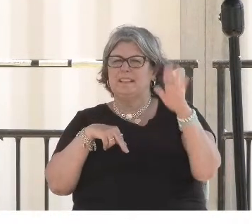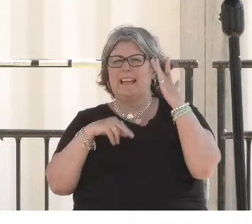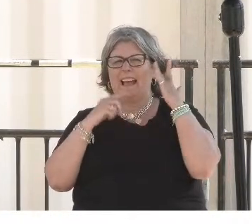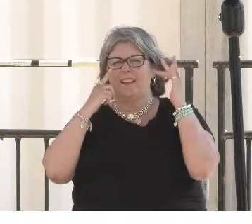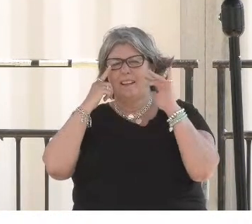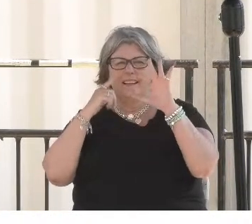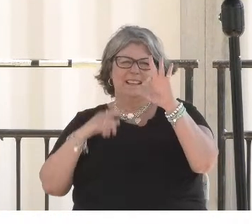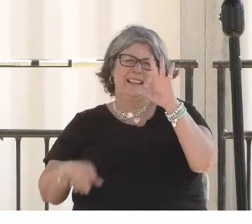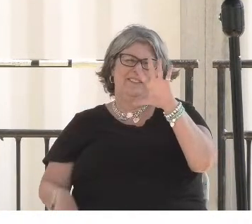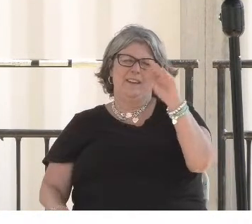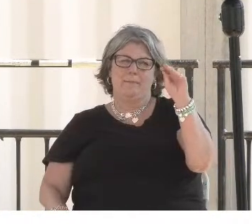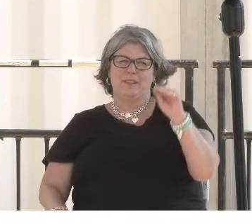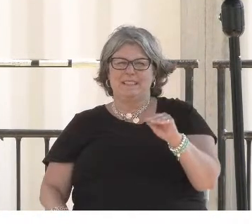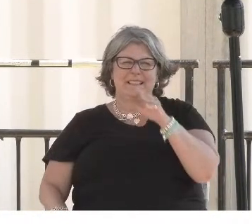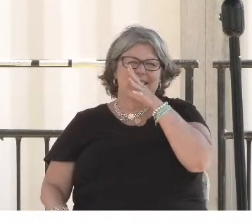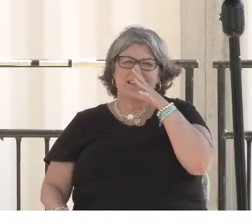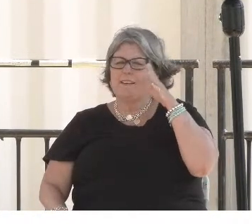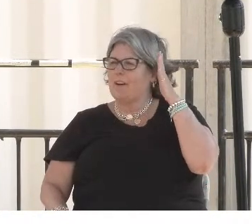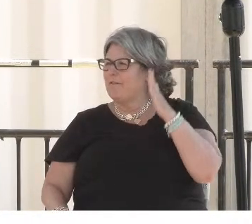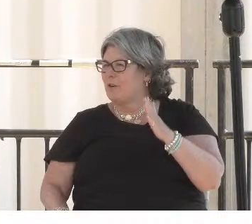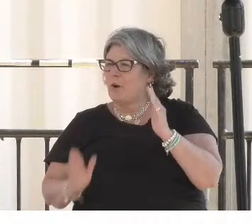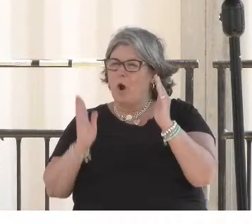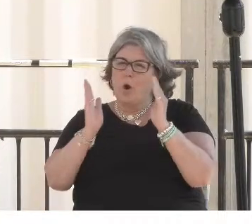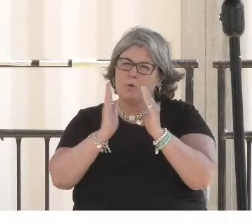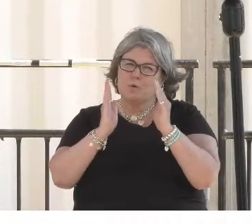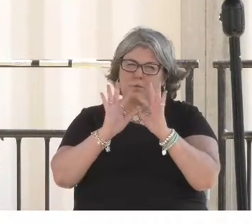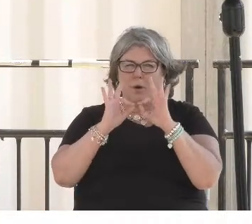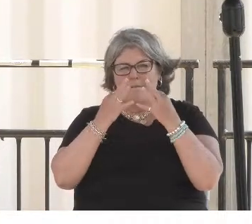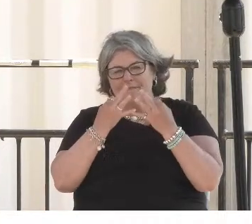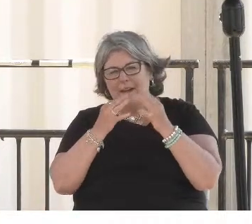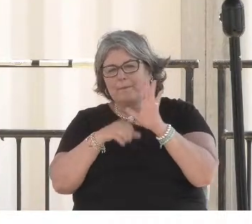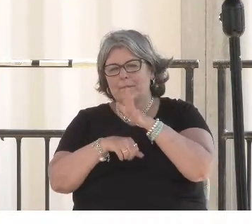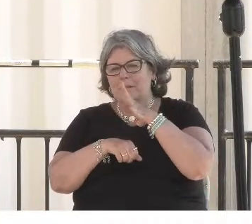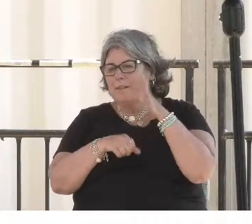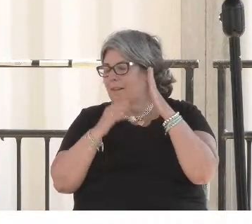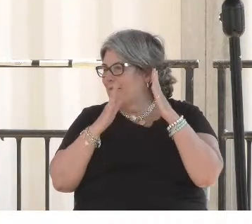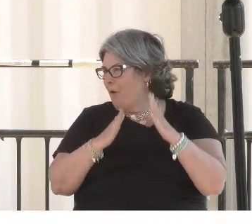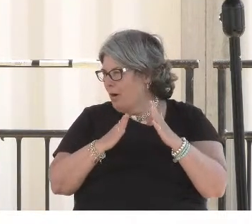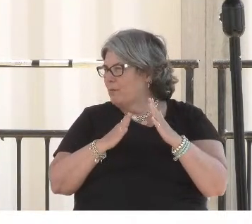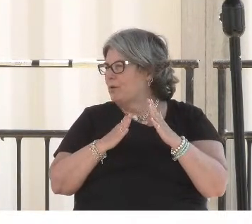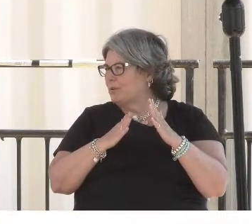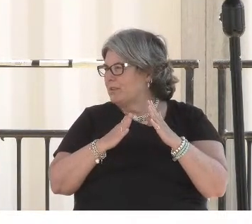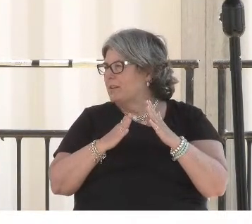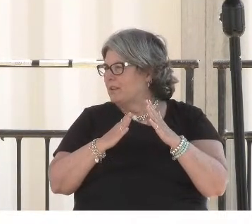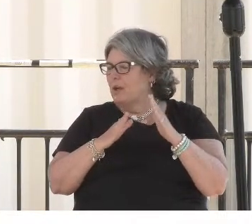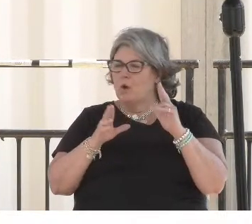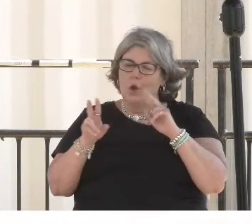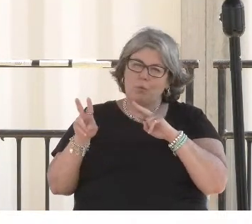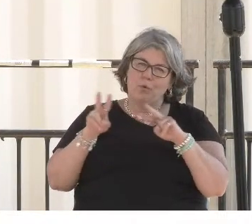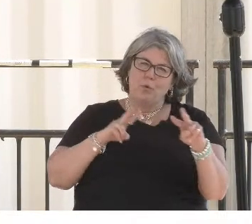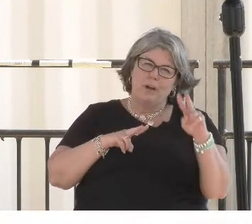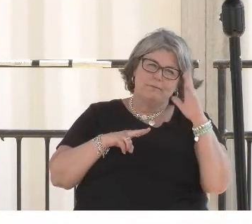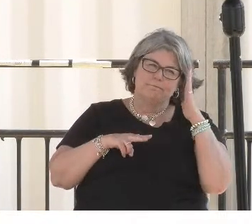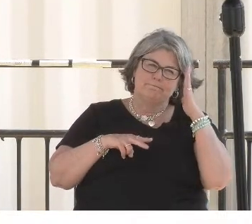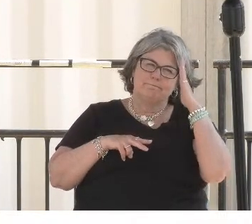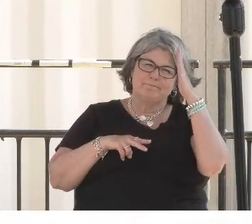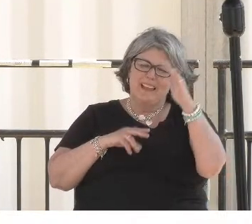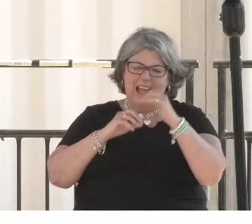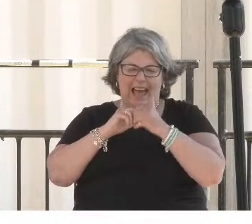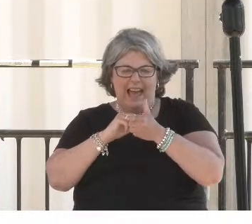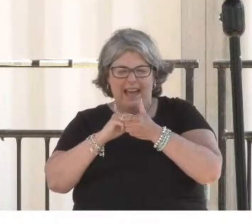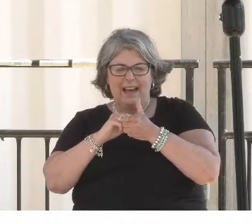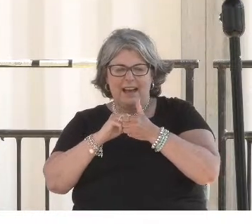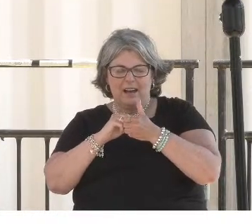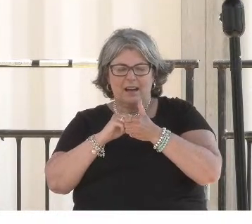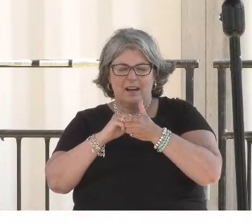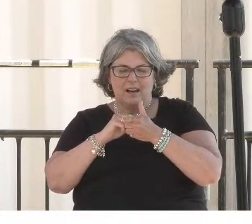about 95% of our farmers are like small family farmers. And when we really looked ahead and said, how do we ensure,